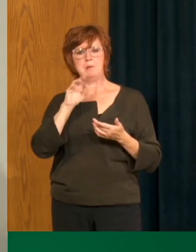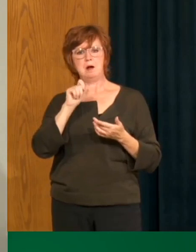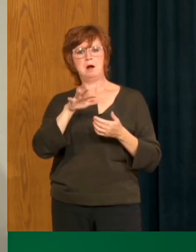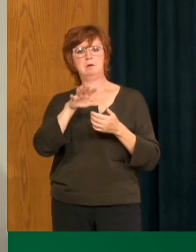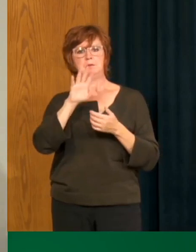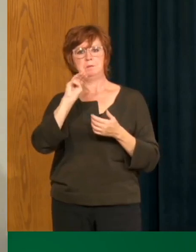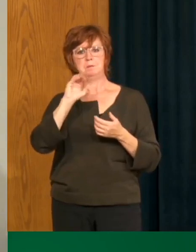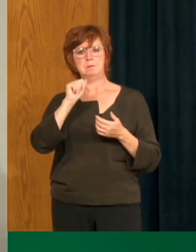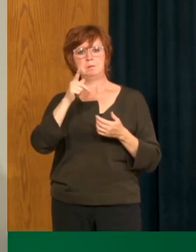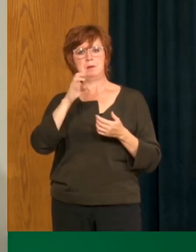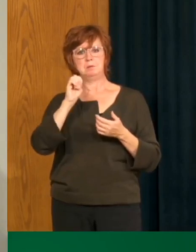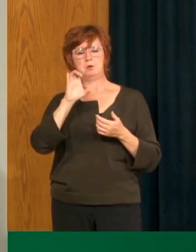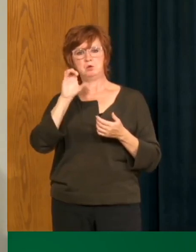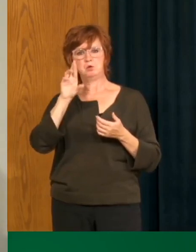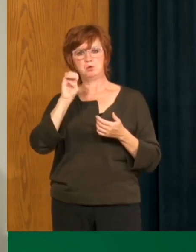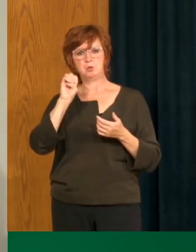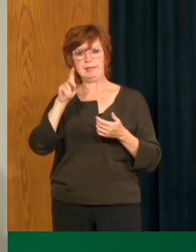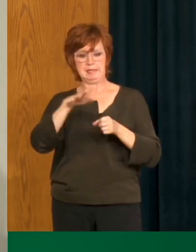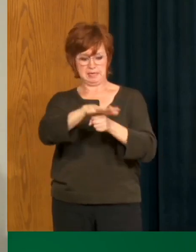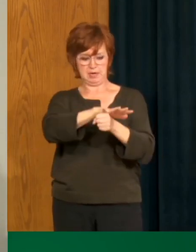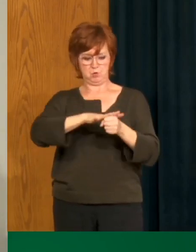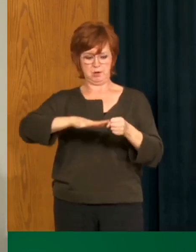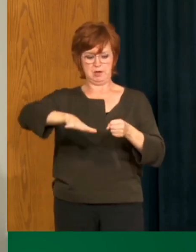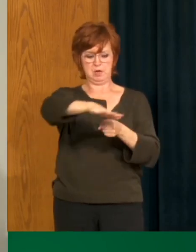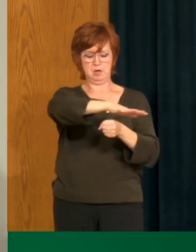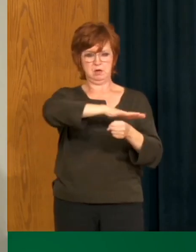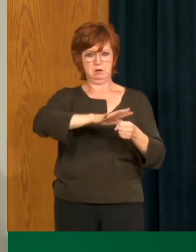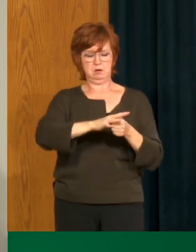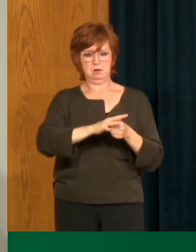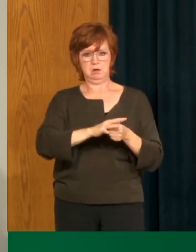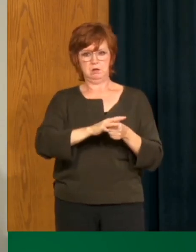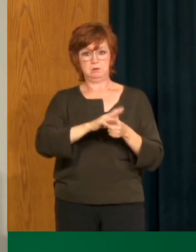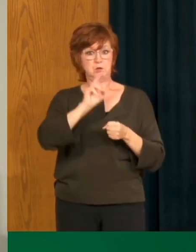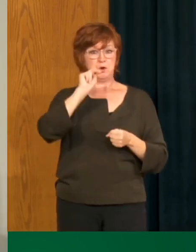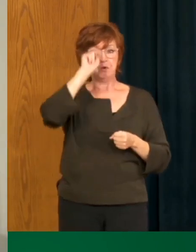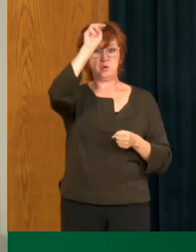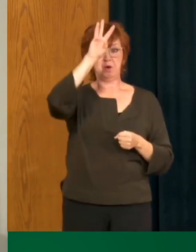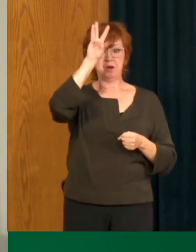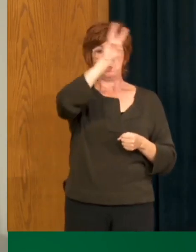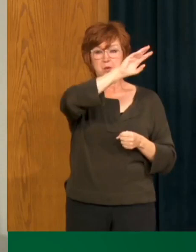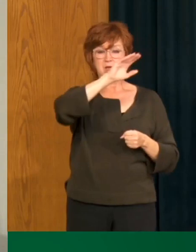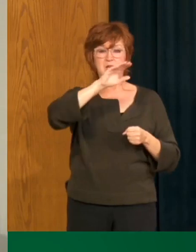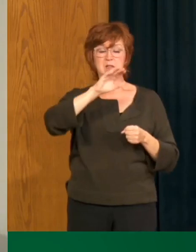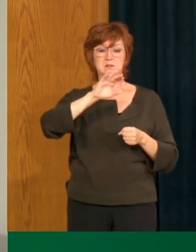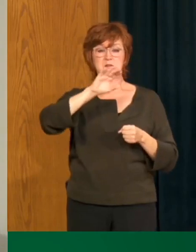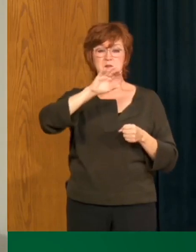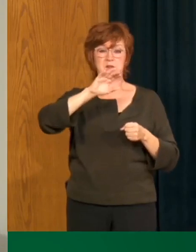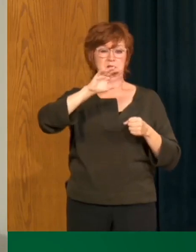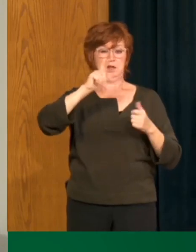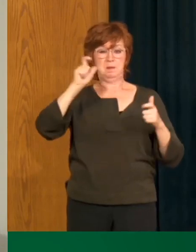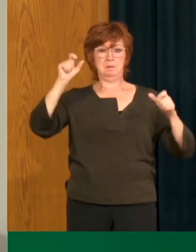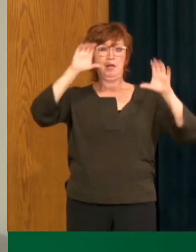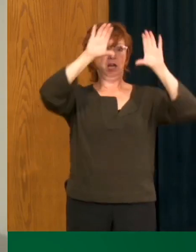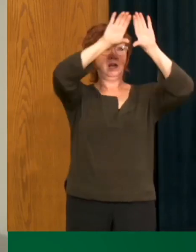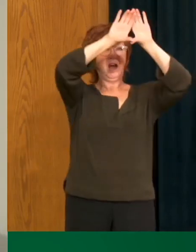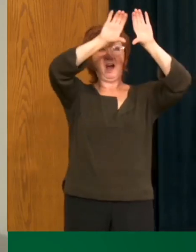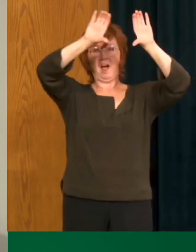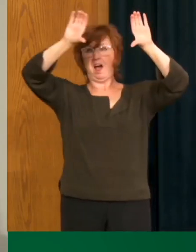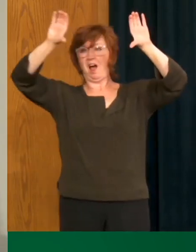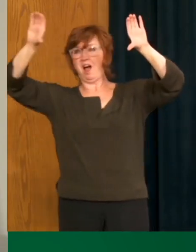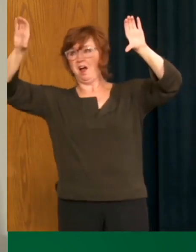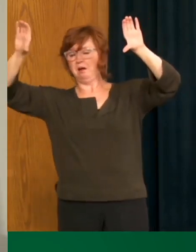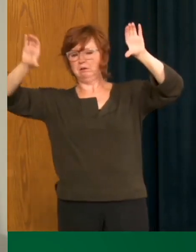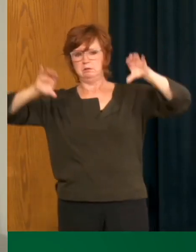much smaller geography than the northwest, and a much smaller population than overall population than Lloydminster,